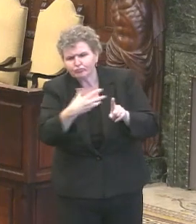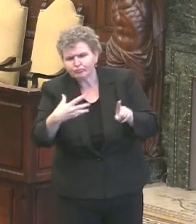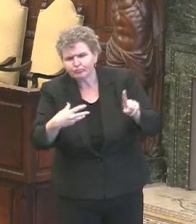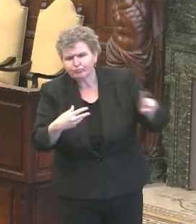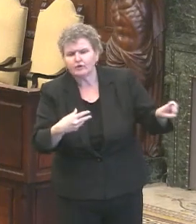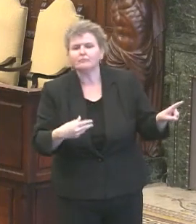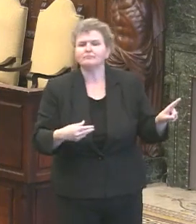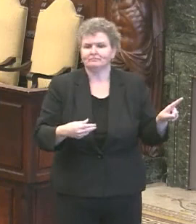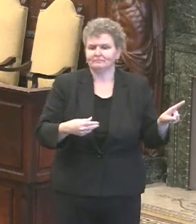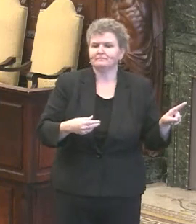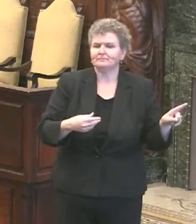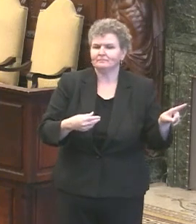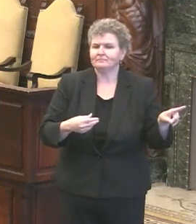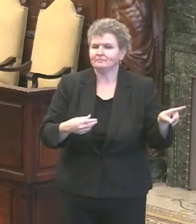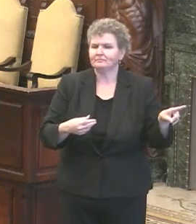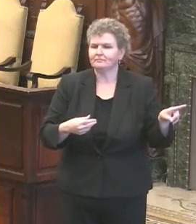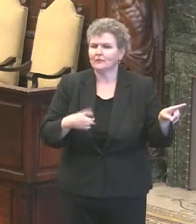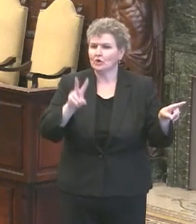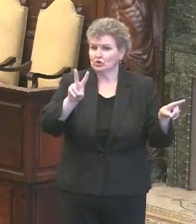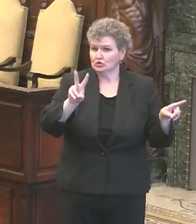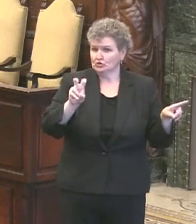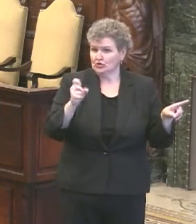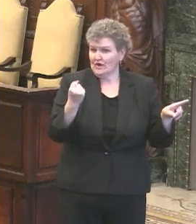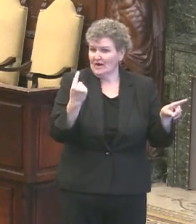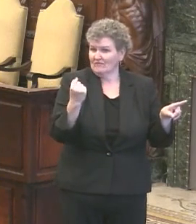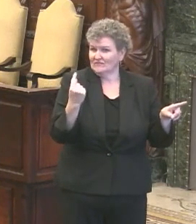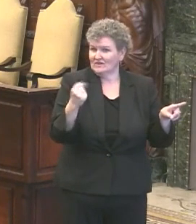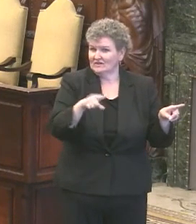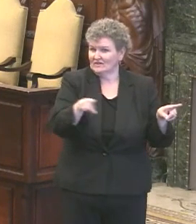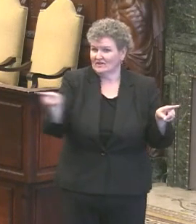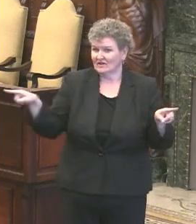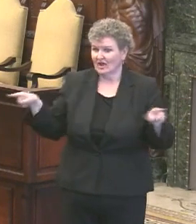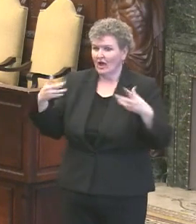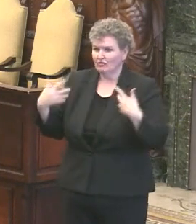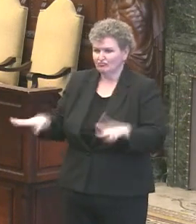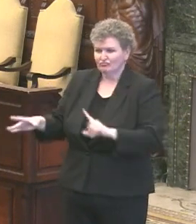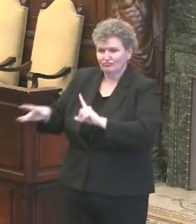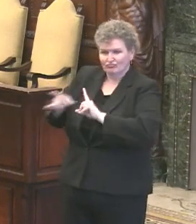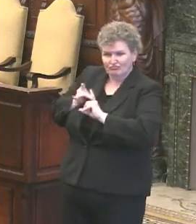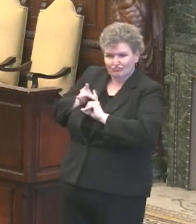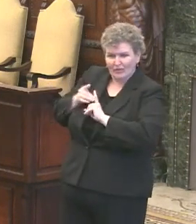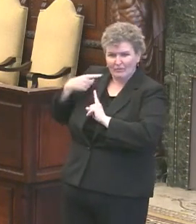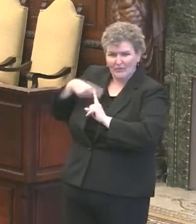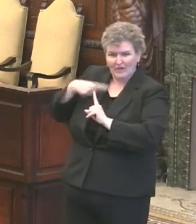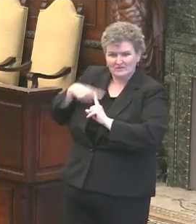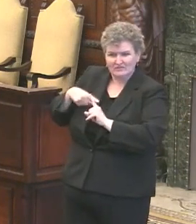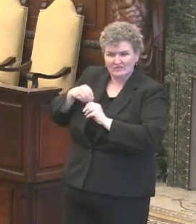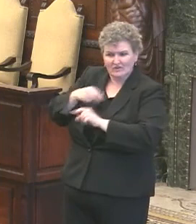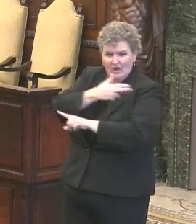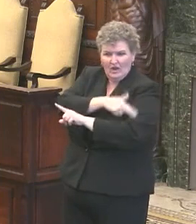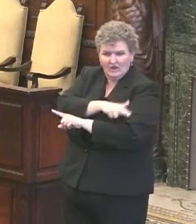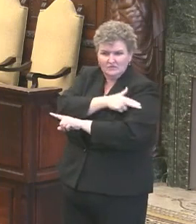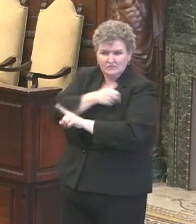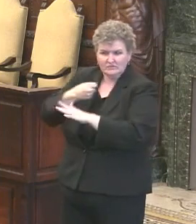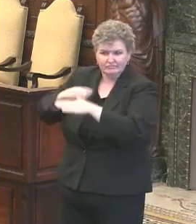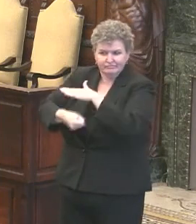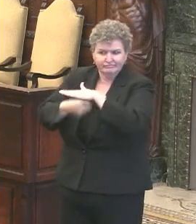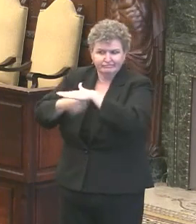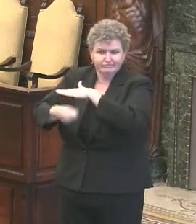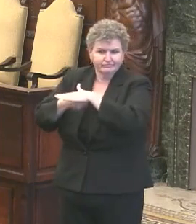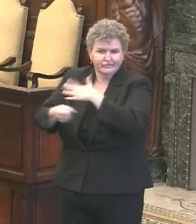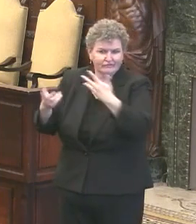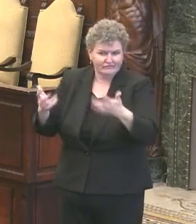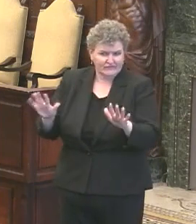Yeah, so we have 211 people with COVID hospitalized in Philadelphia hospitals as of this